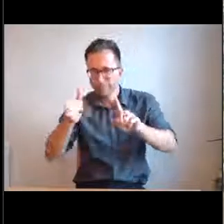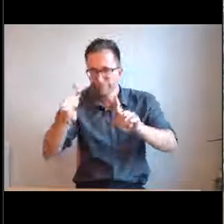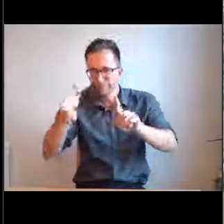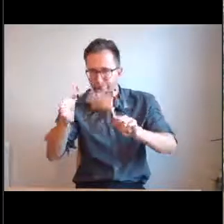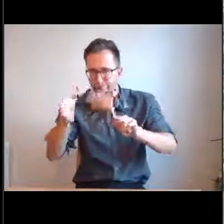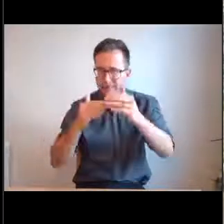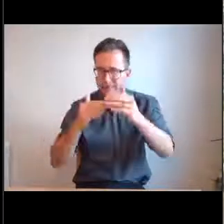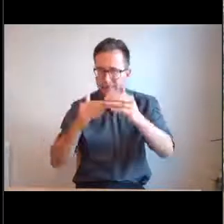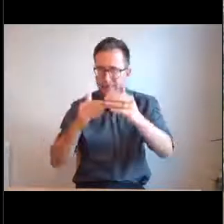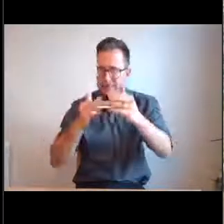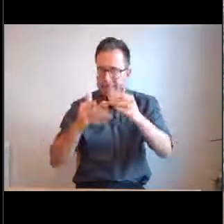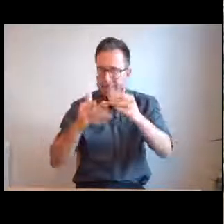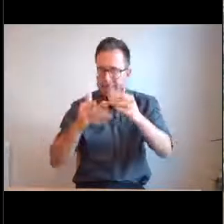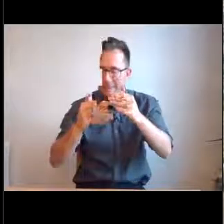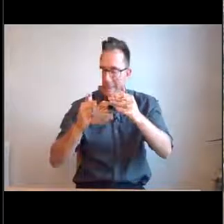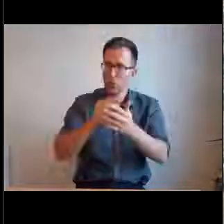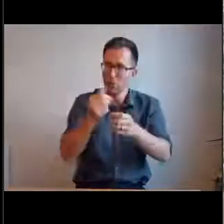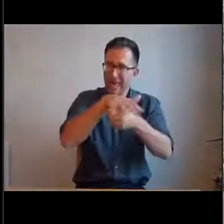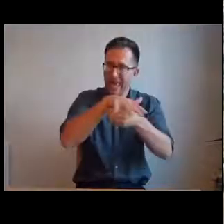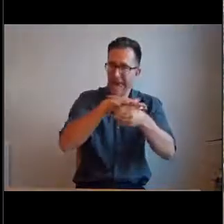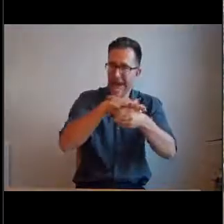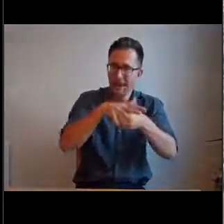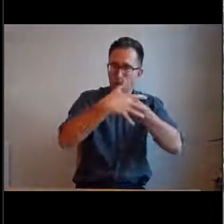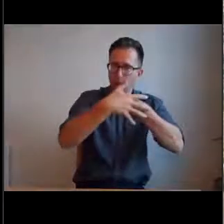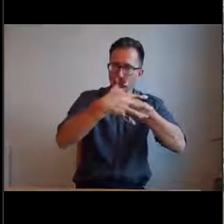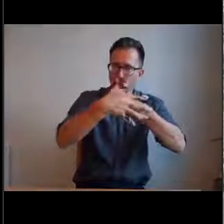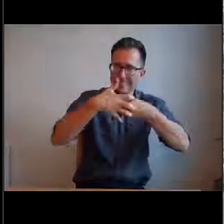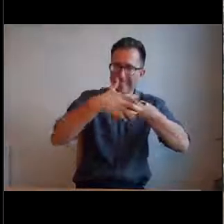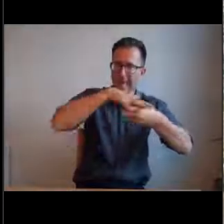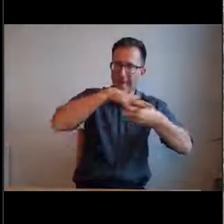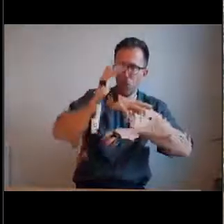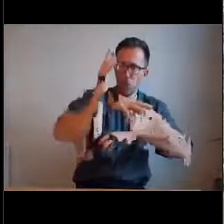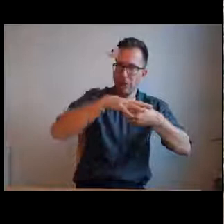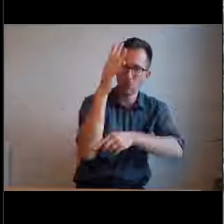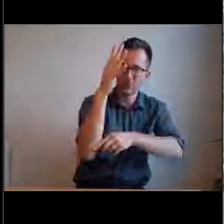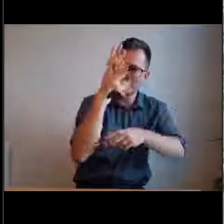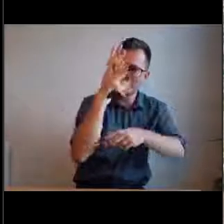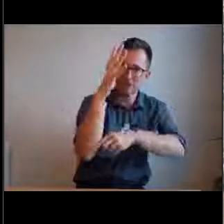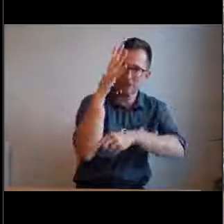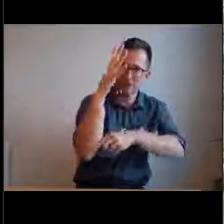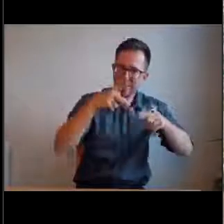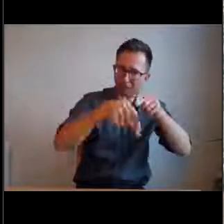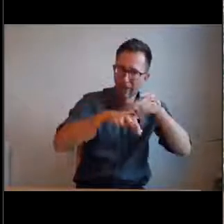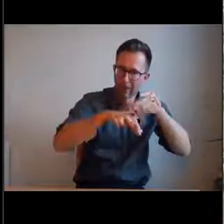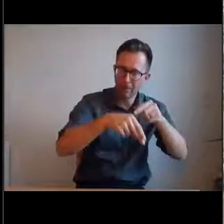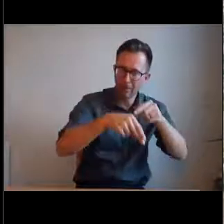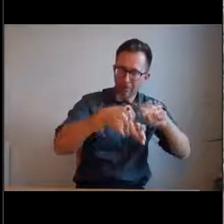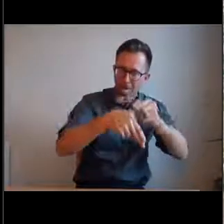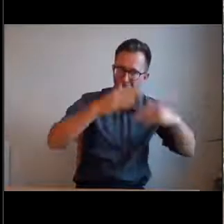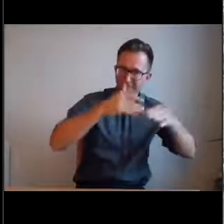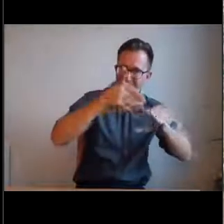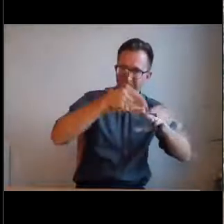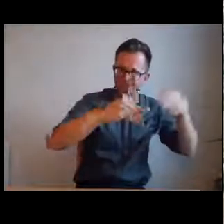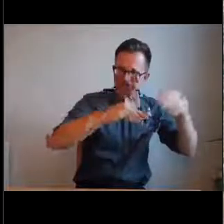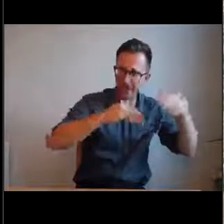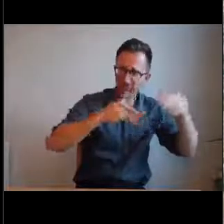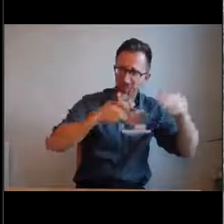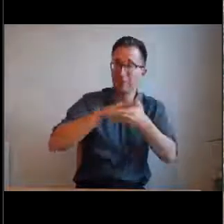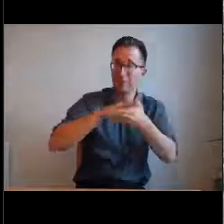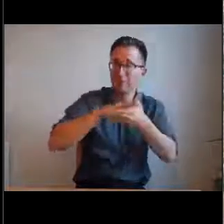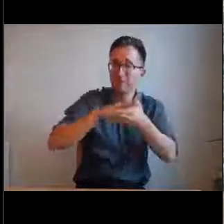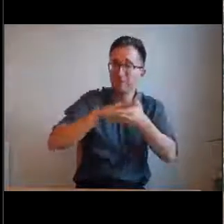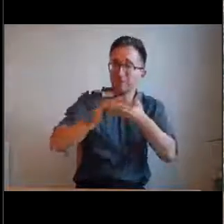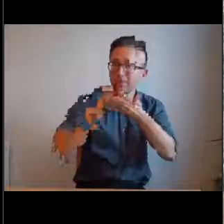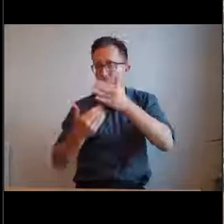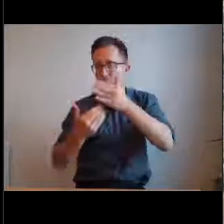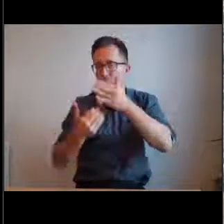and as a result, we would increase the proposed ancient woodland compensation planting to the north on the edge of Gravesend as